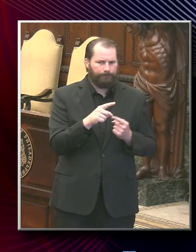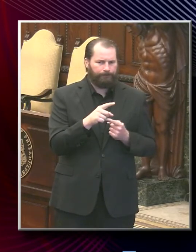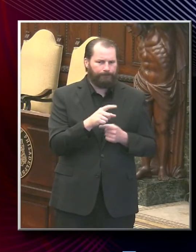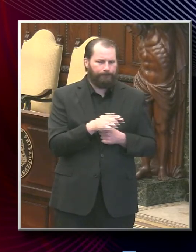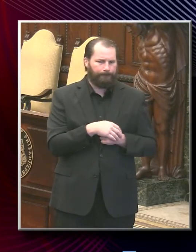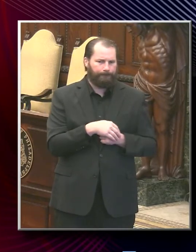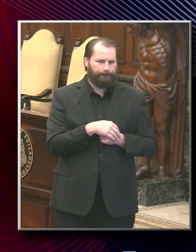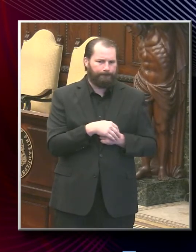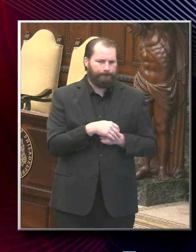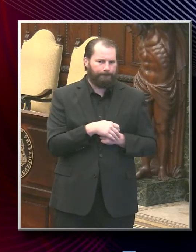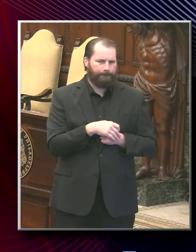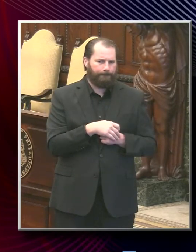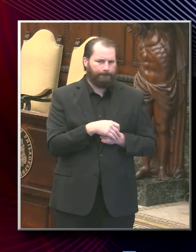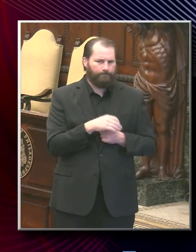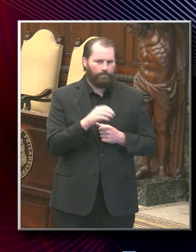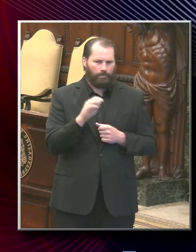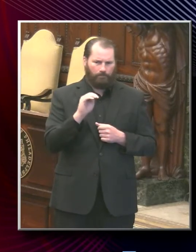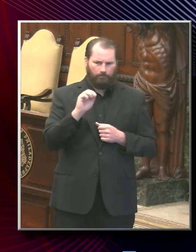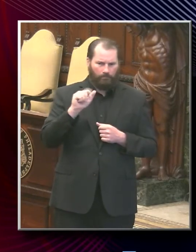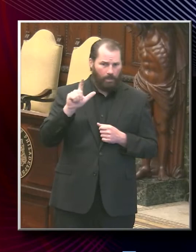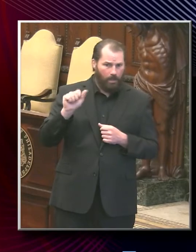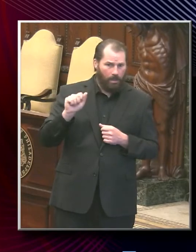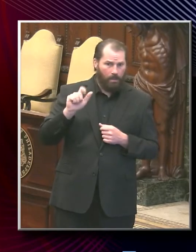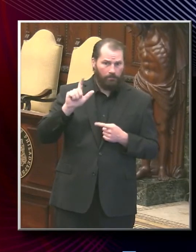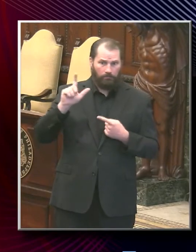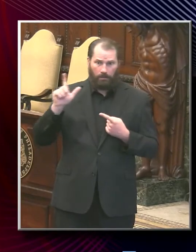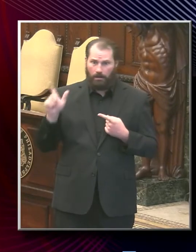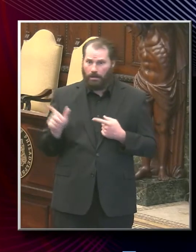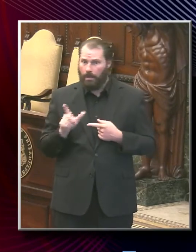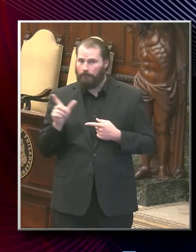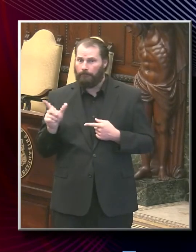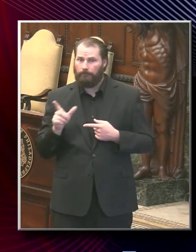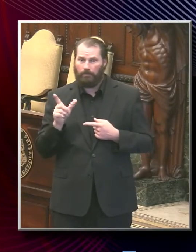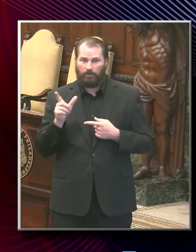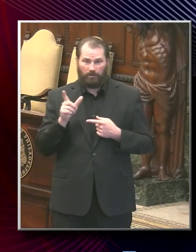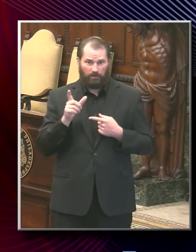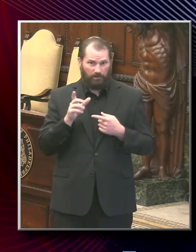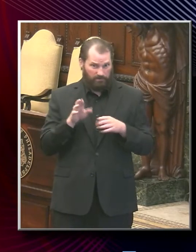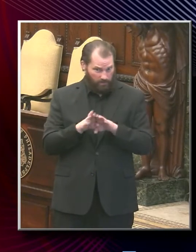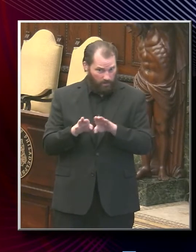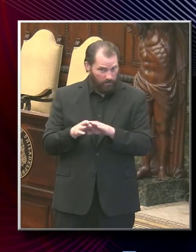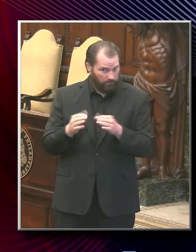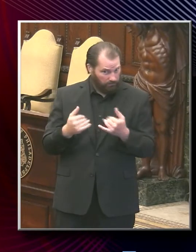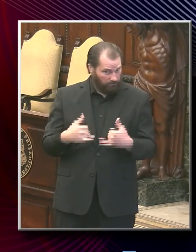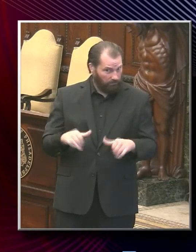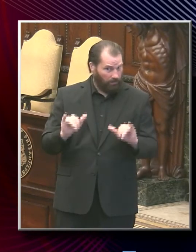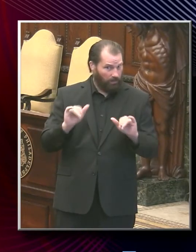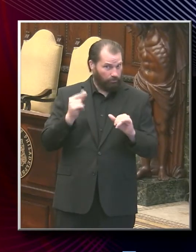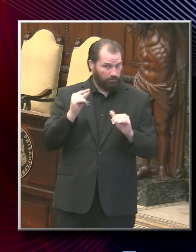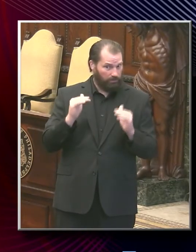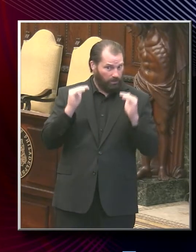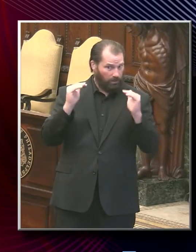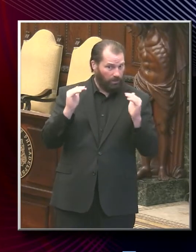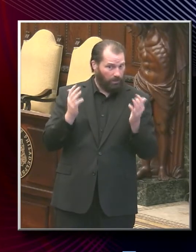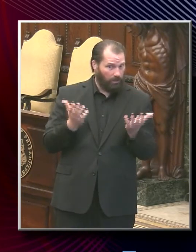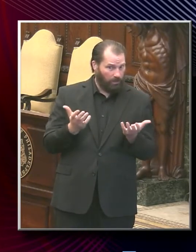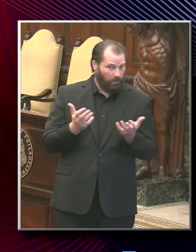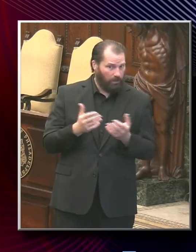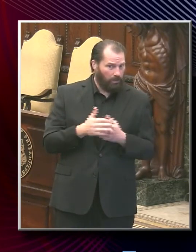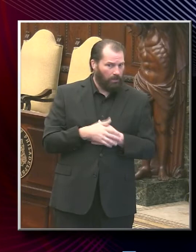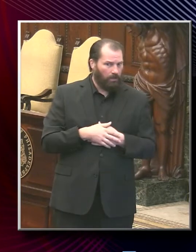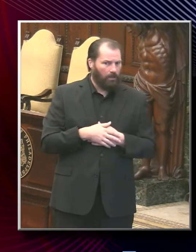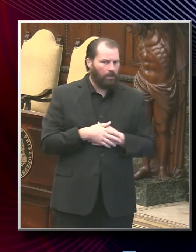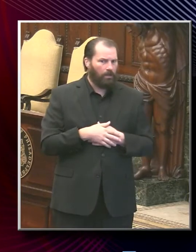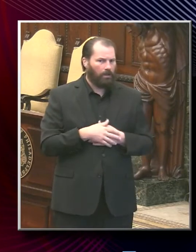but malls, libraries, and things are staying closed. So can someone talk about what residents can do, where they can go